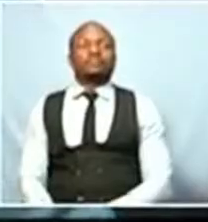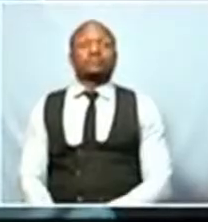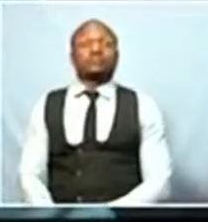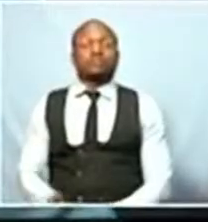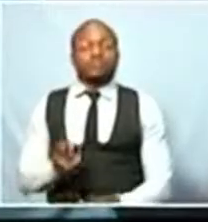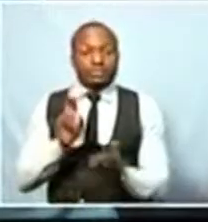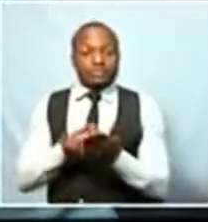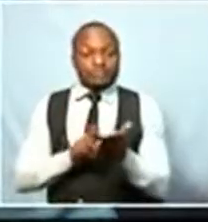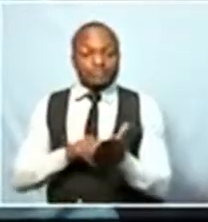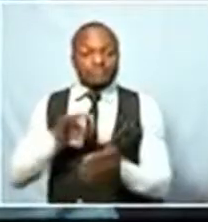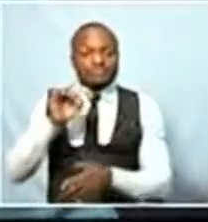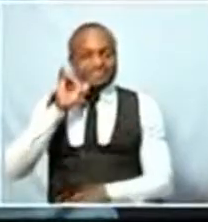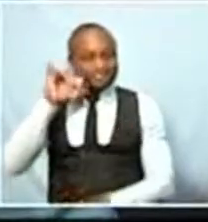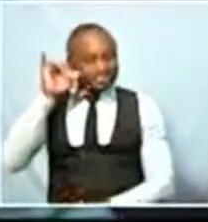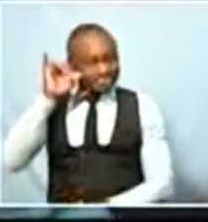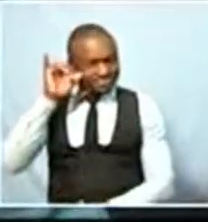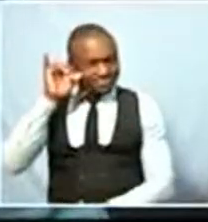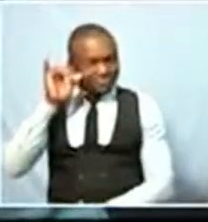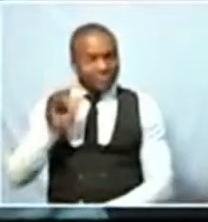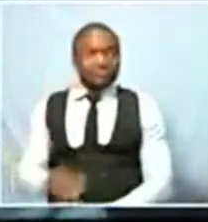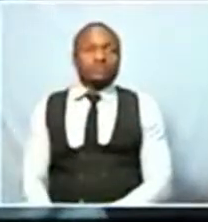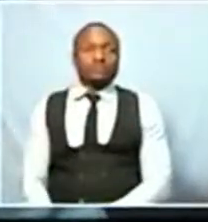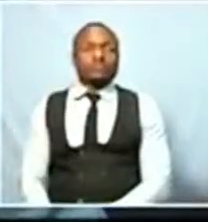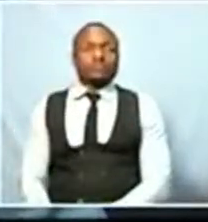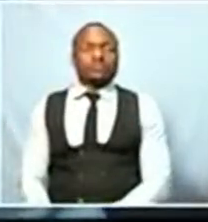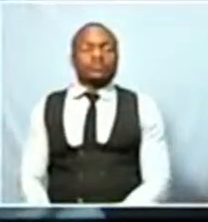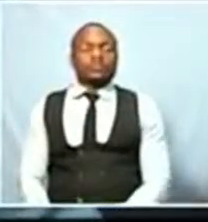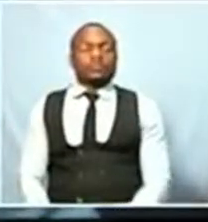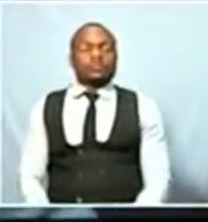submission yesterday by the